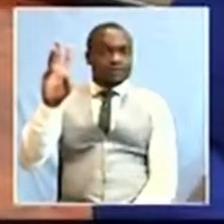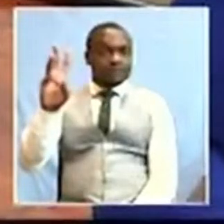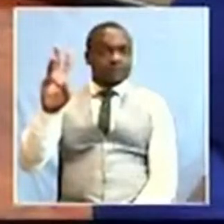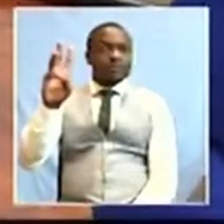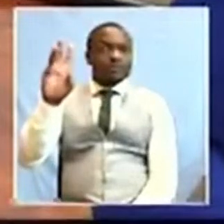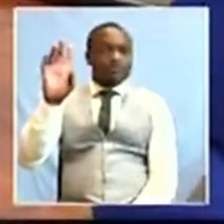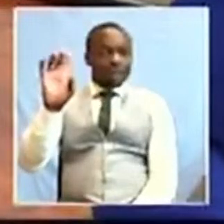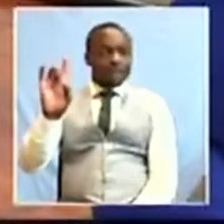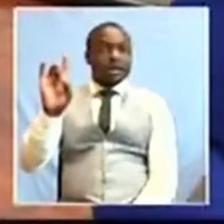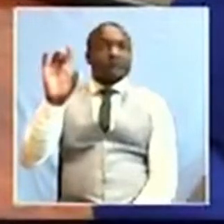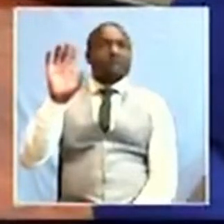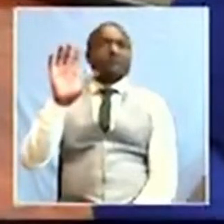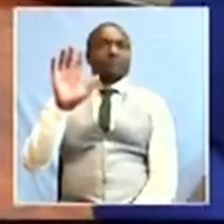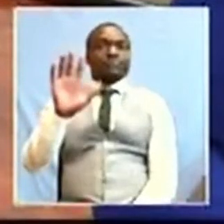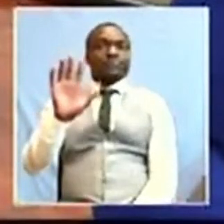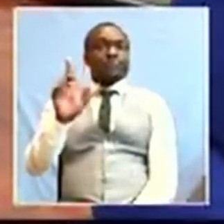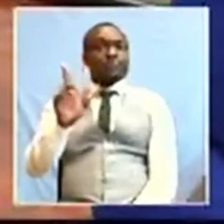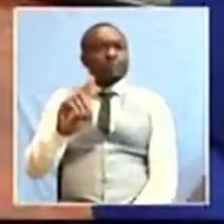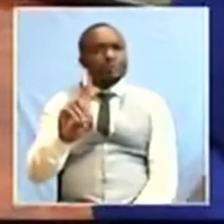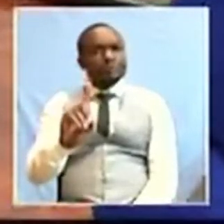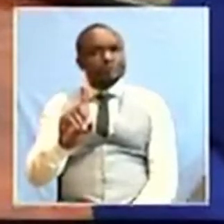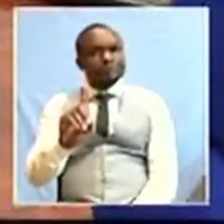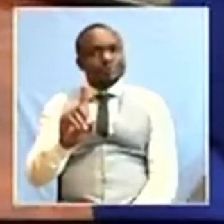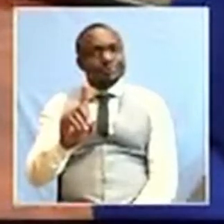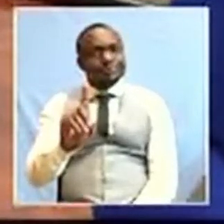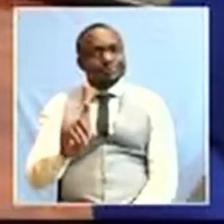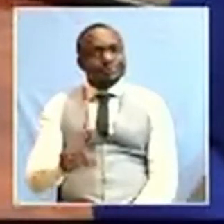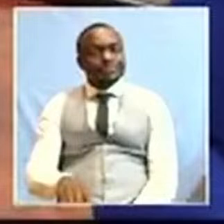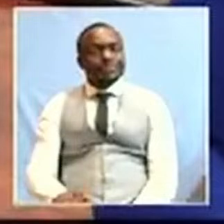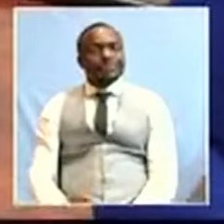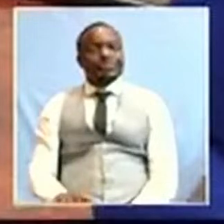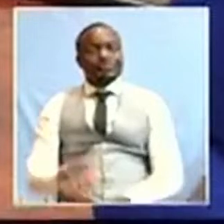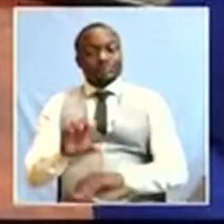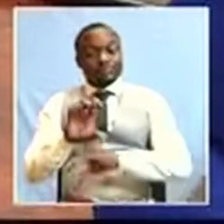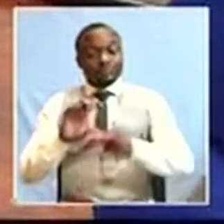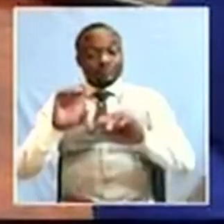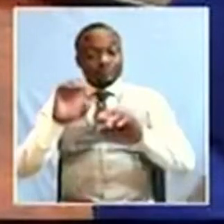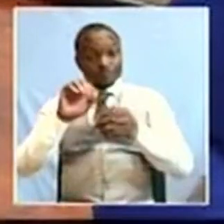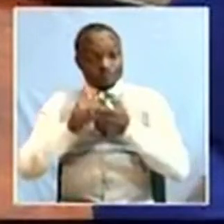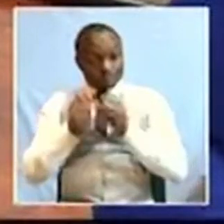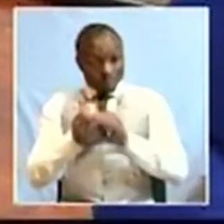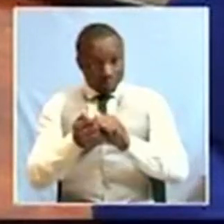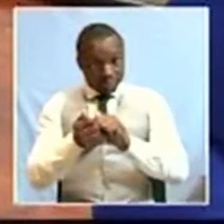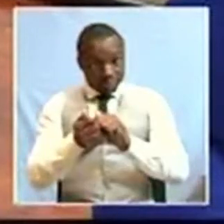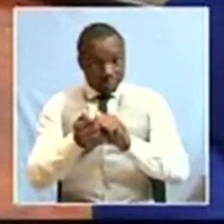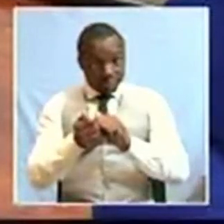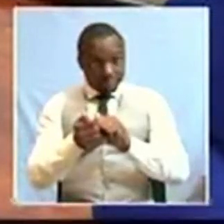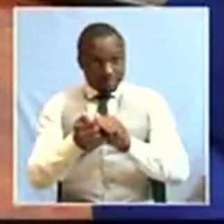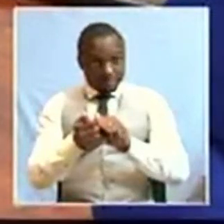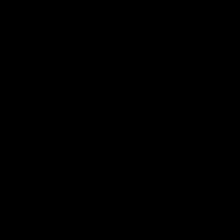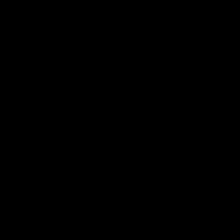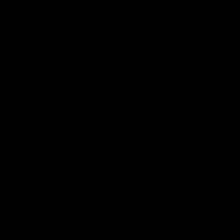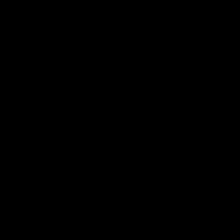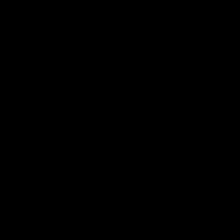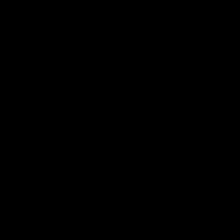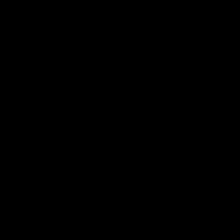183685. Where exactly? Cause of query, line